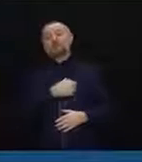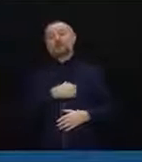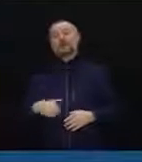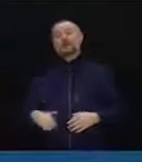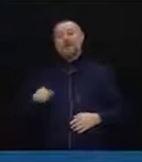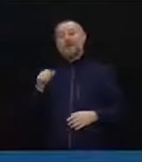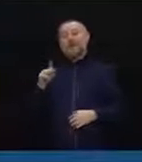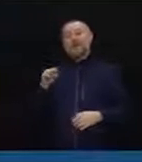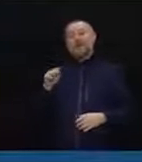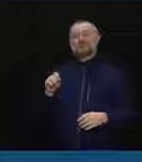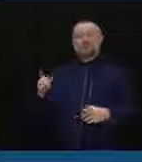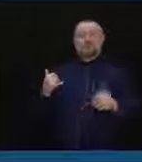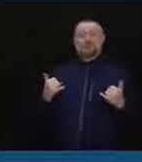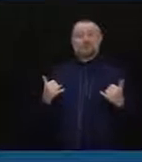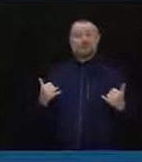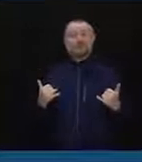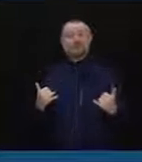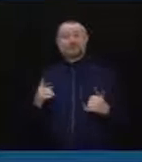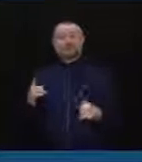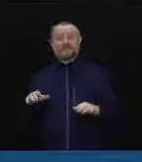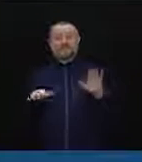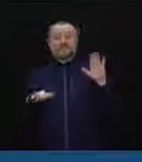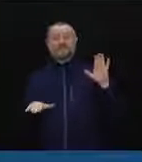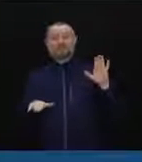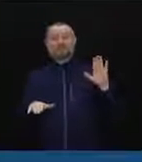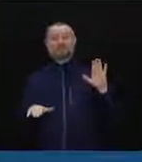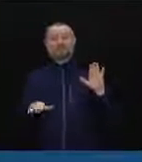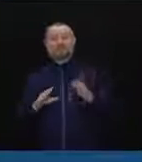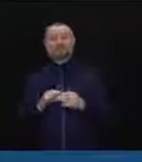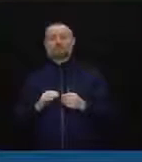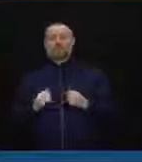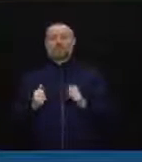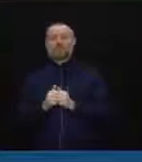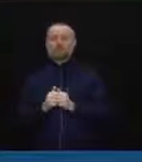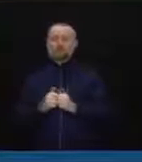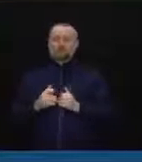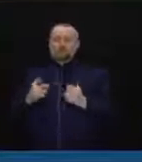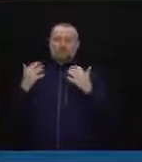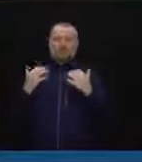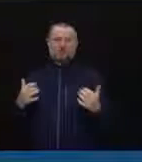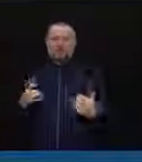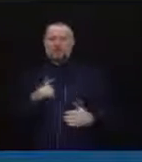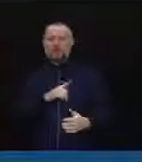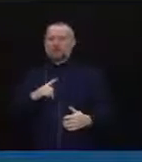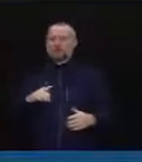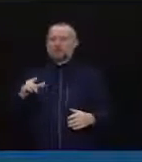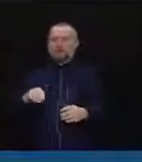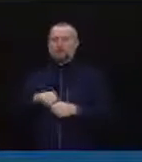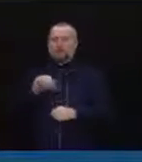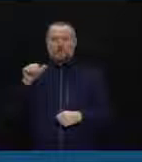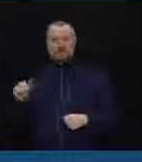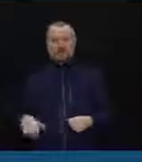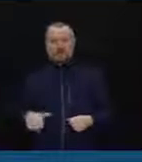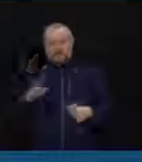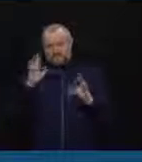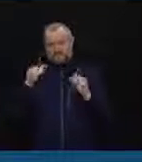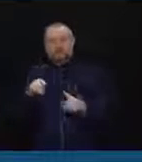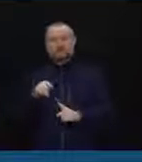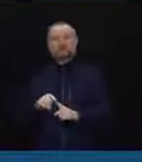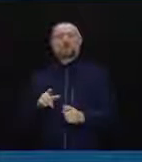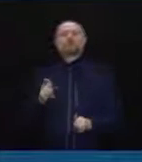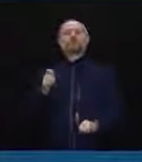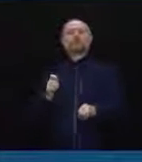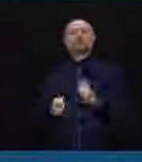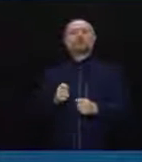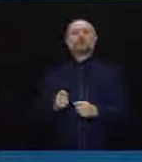in front of lawmakers in Albany, and his big asks have been focused on criminal changes to the criminal justice system. He